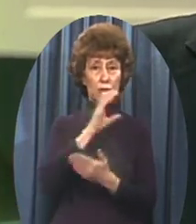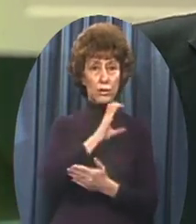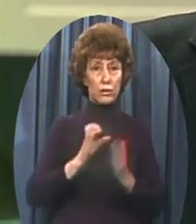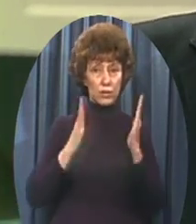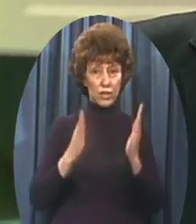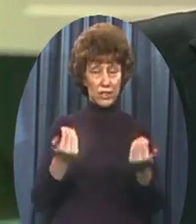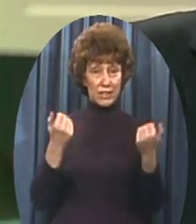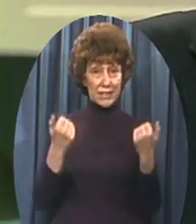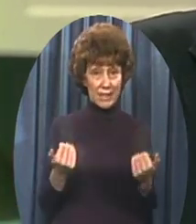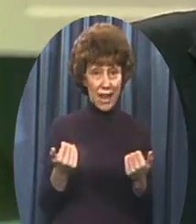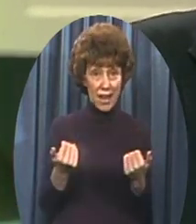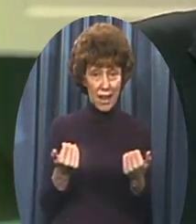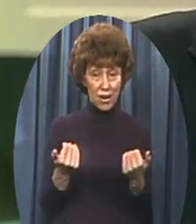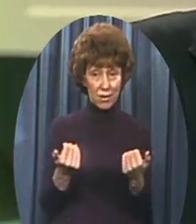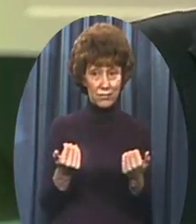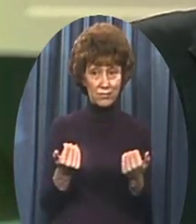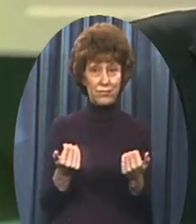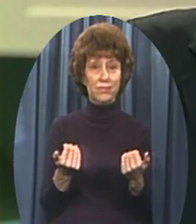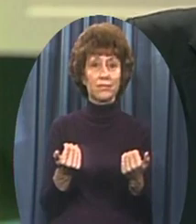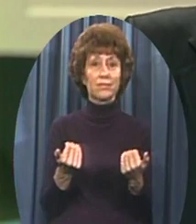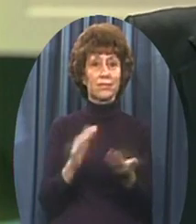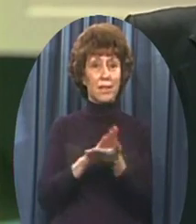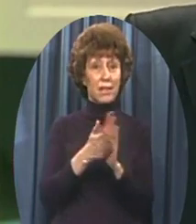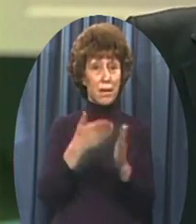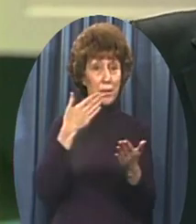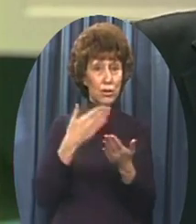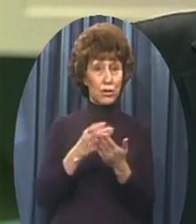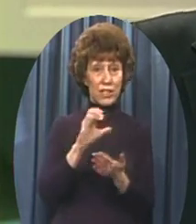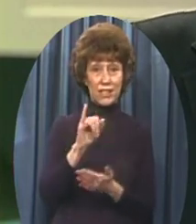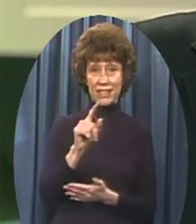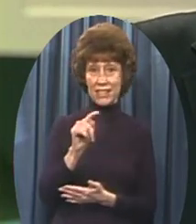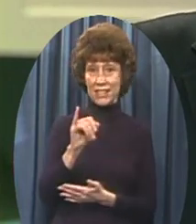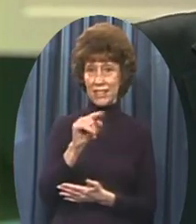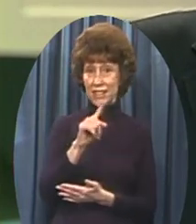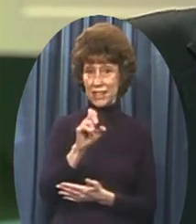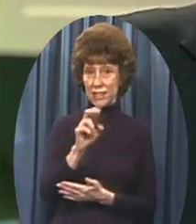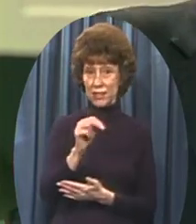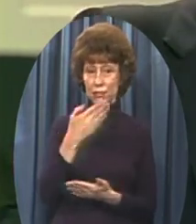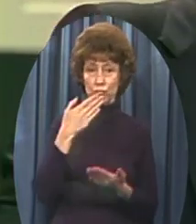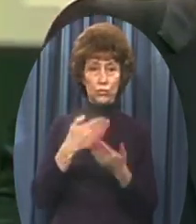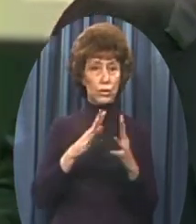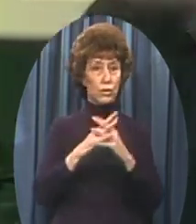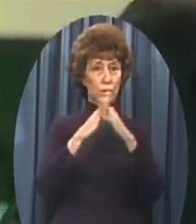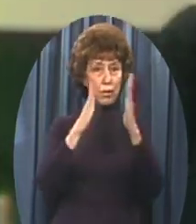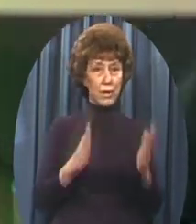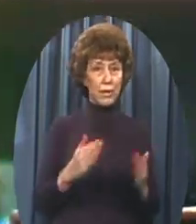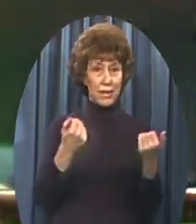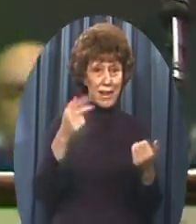The politicians don't take it lying down. And the press hasn't taken it lying down.